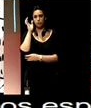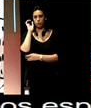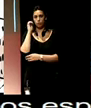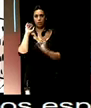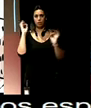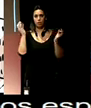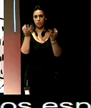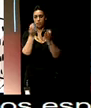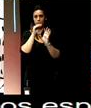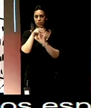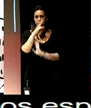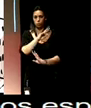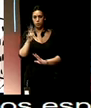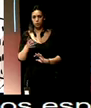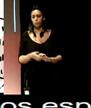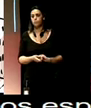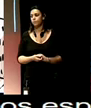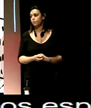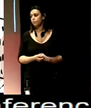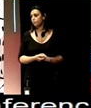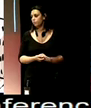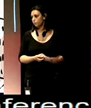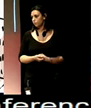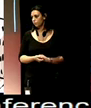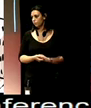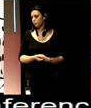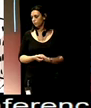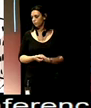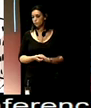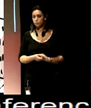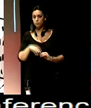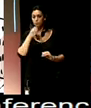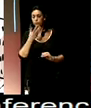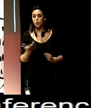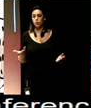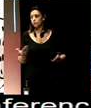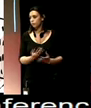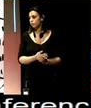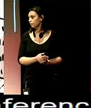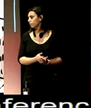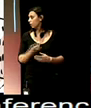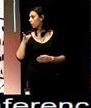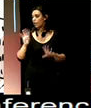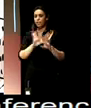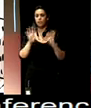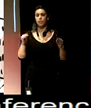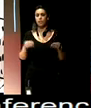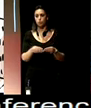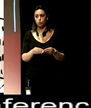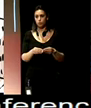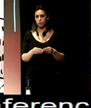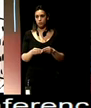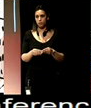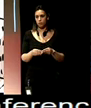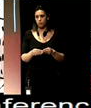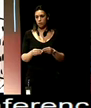in conference rooms, in the three main museums I have mentioned before. This is a short